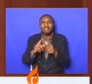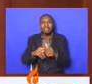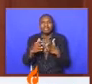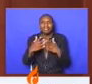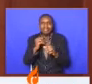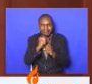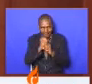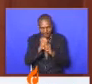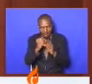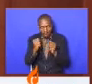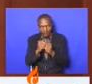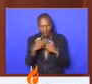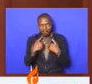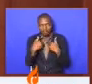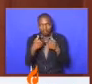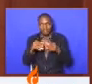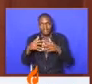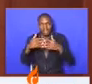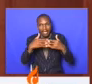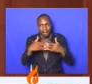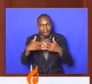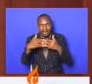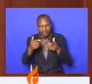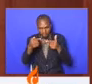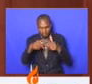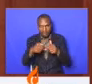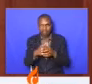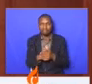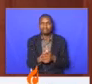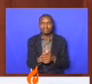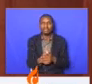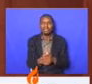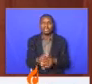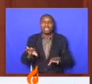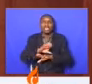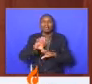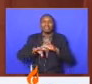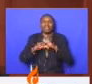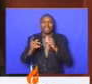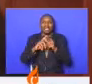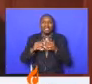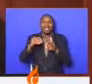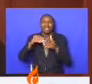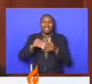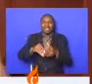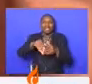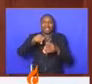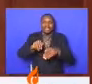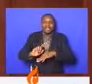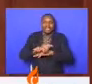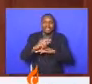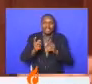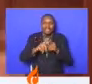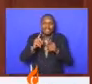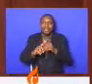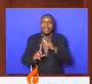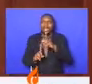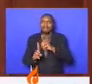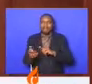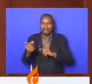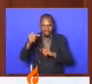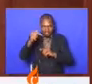in demand in the United States, demand in Europe, demand everywhere. And so this is another big opportunity now to bring